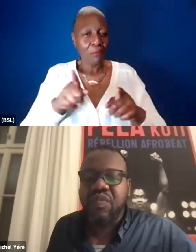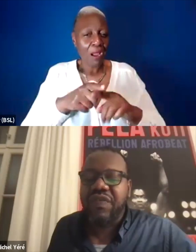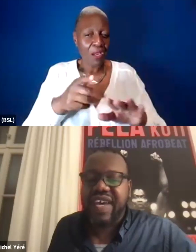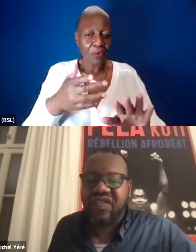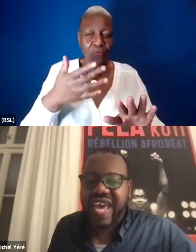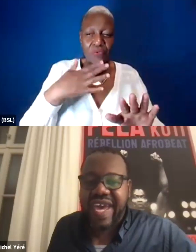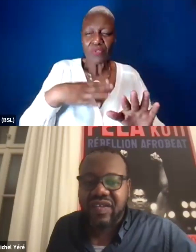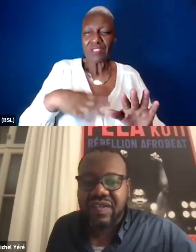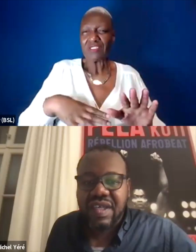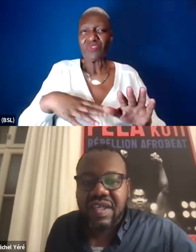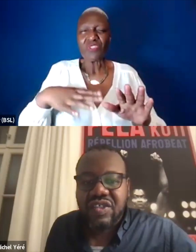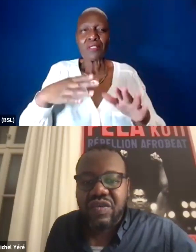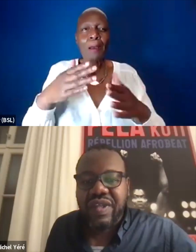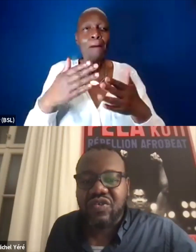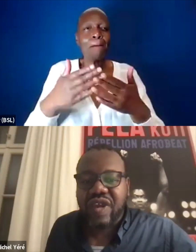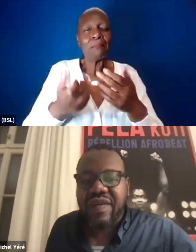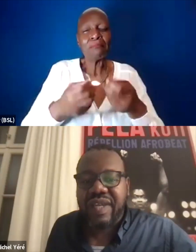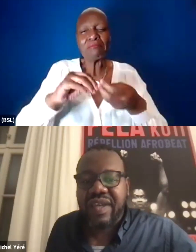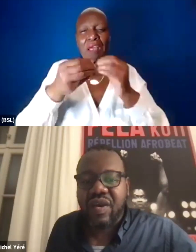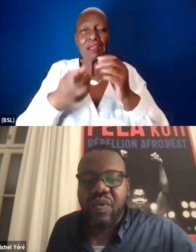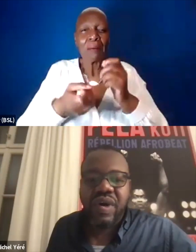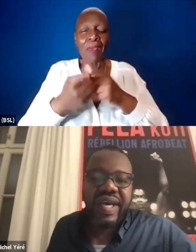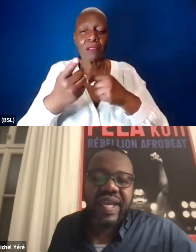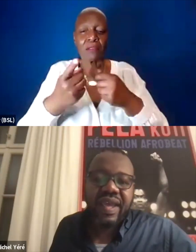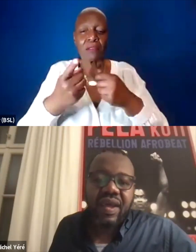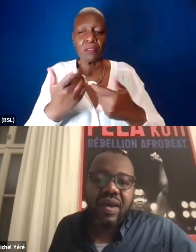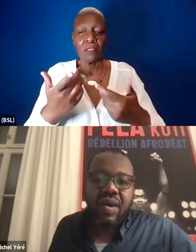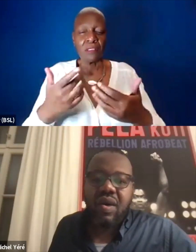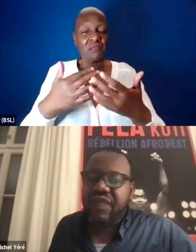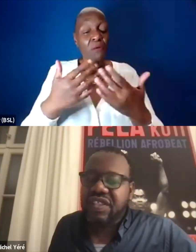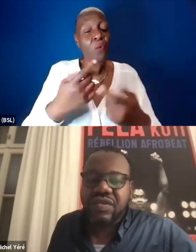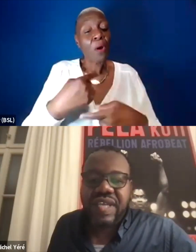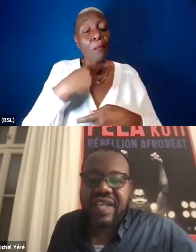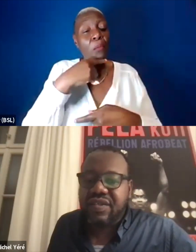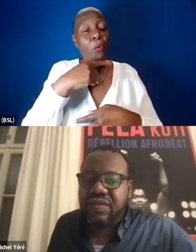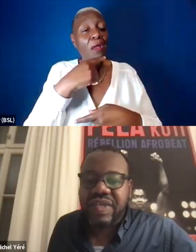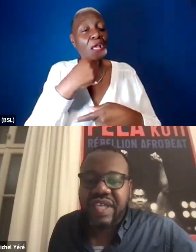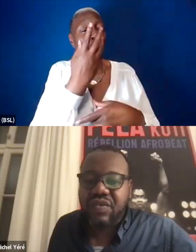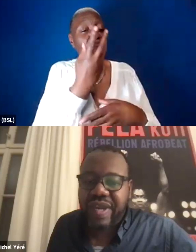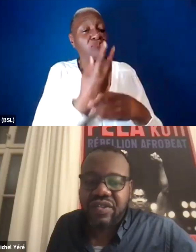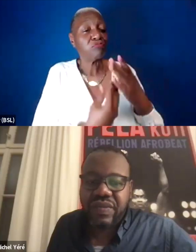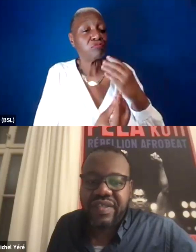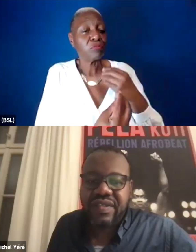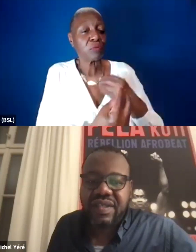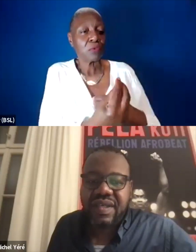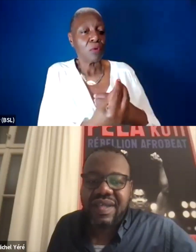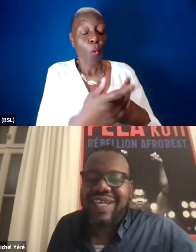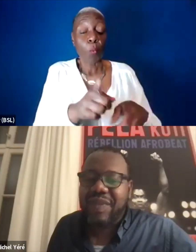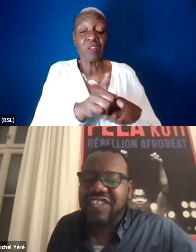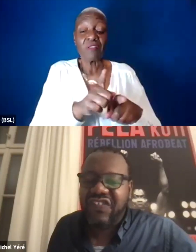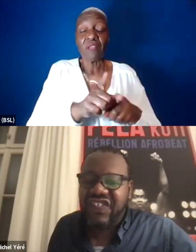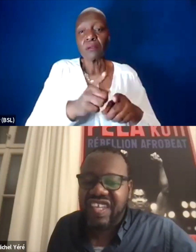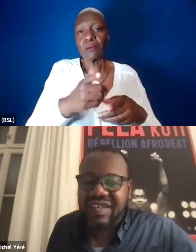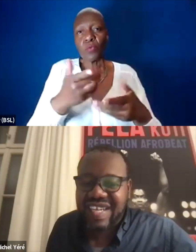some improvised act, during the drowning, a boy, or even just to get right to it,